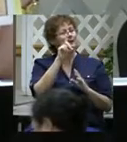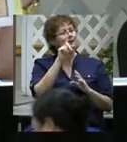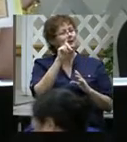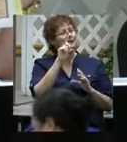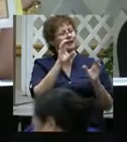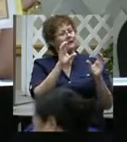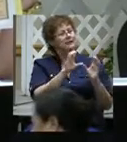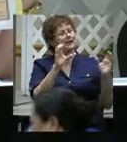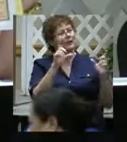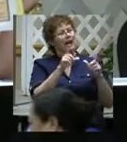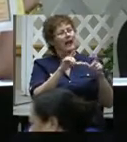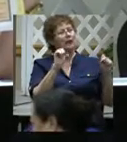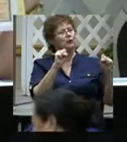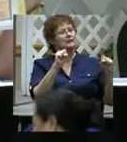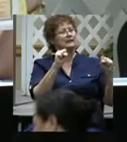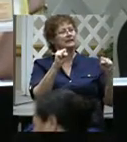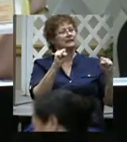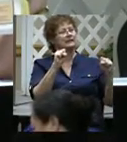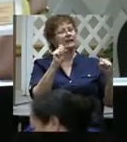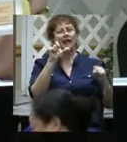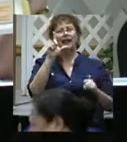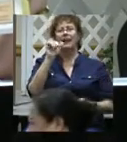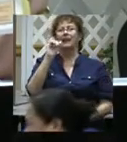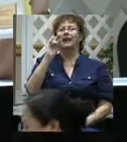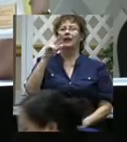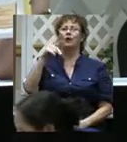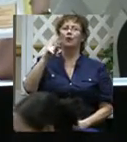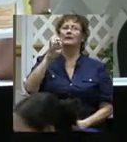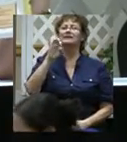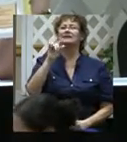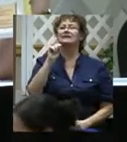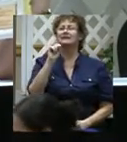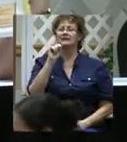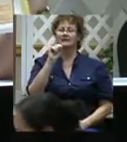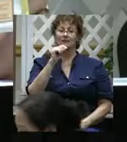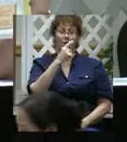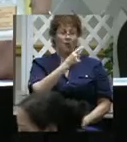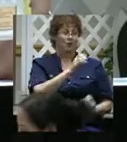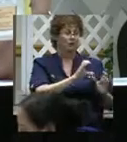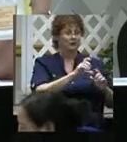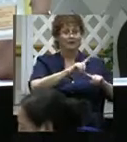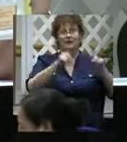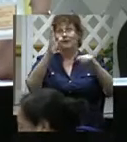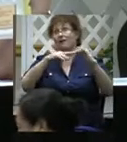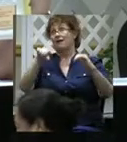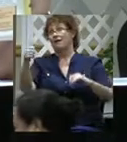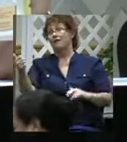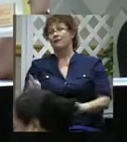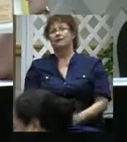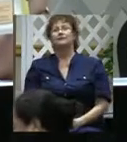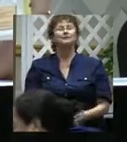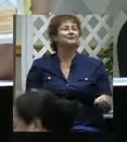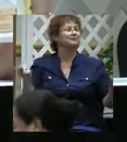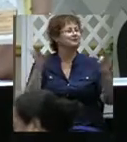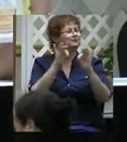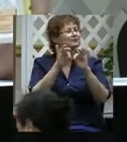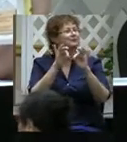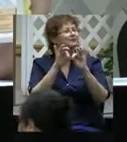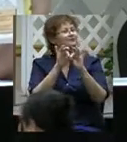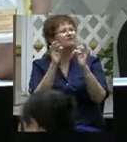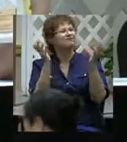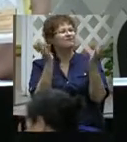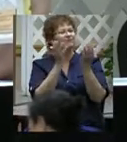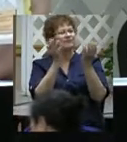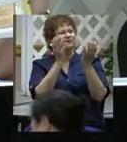certified linguist? Because one certification differs from another. It's really very important to know what exactly